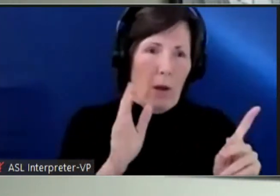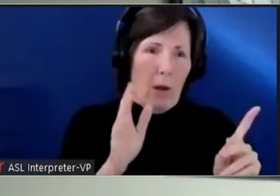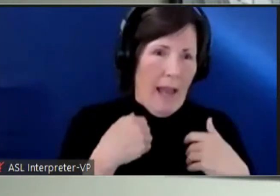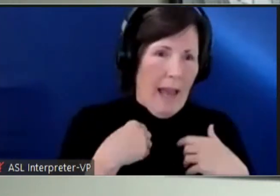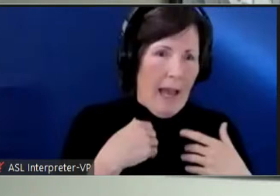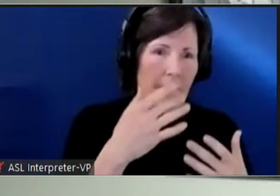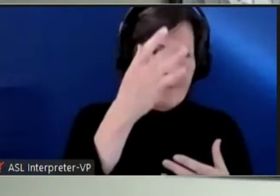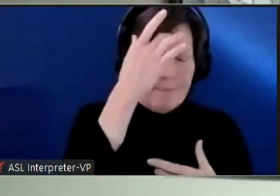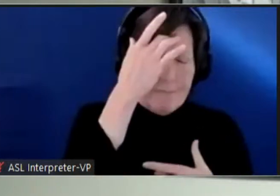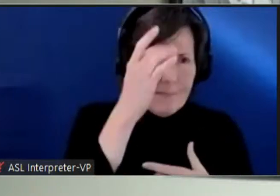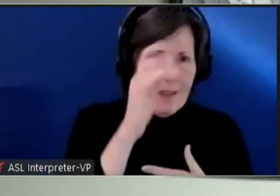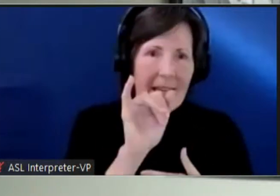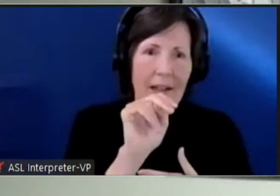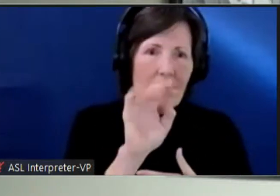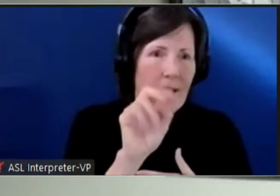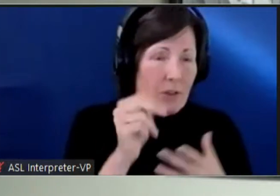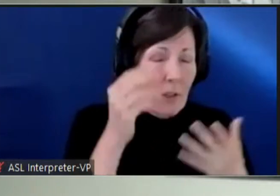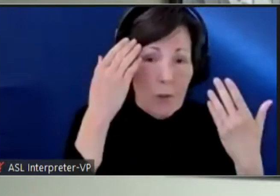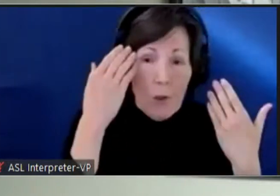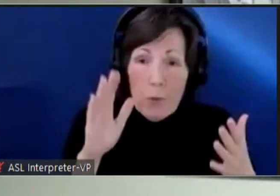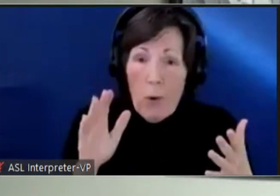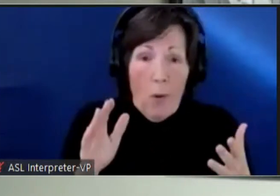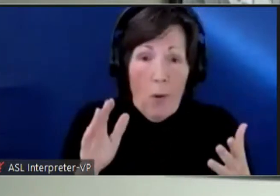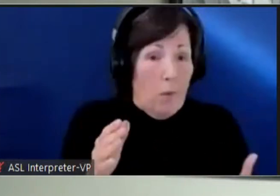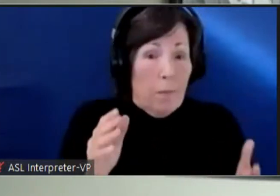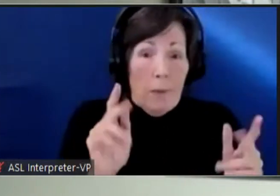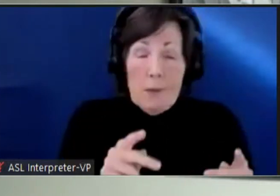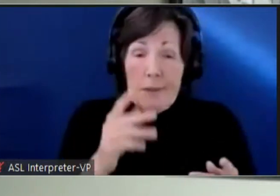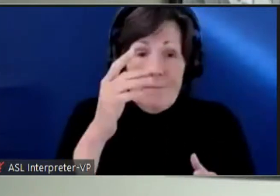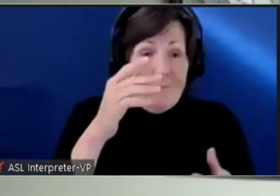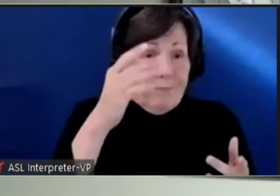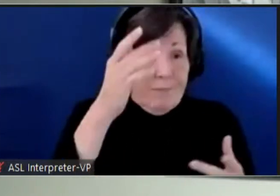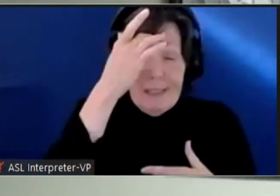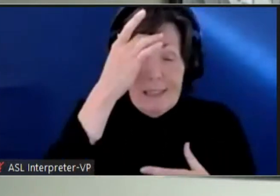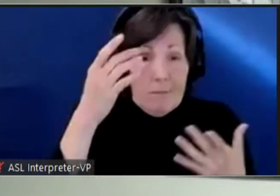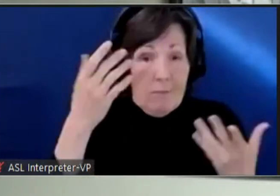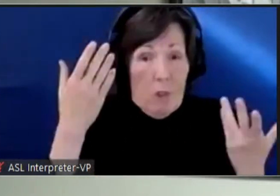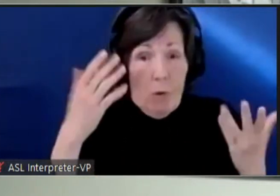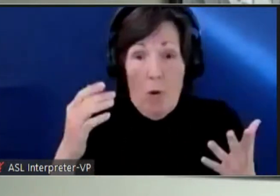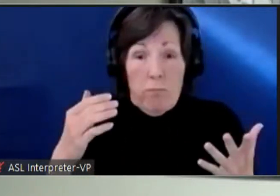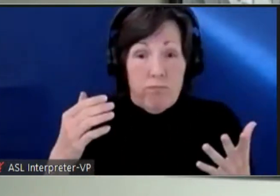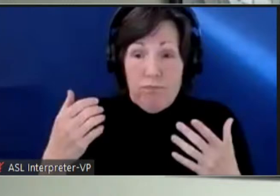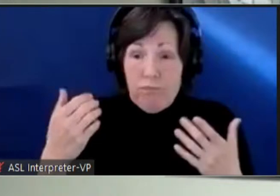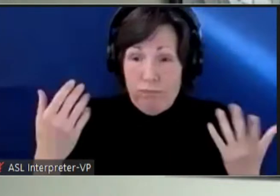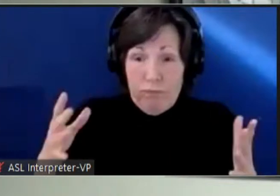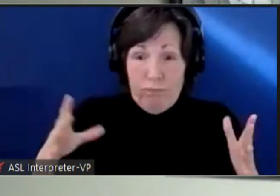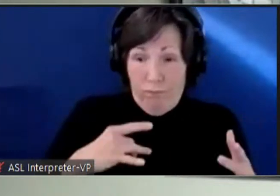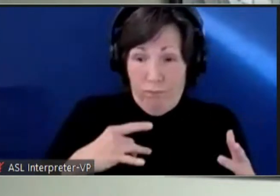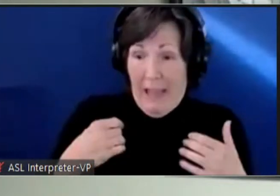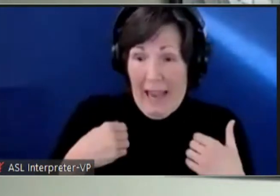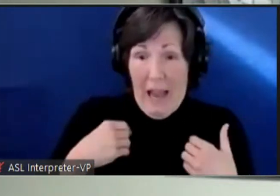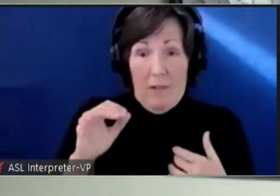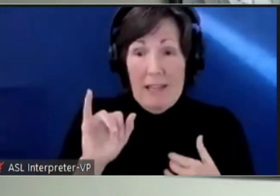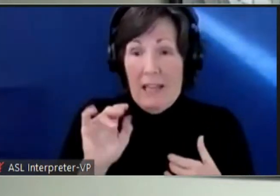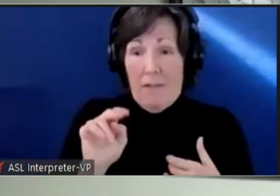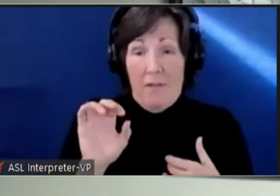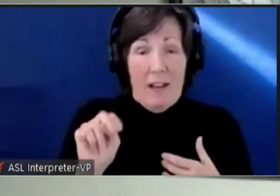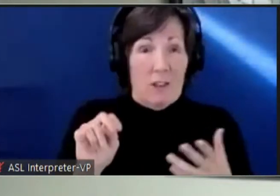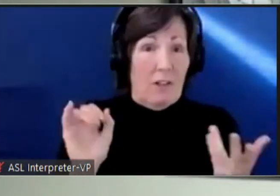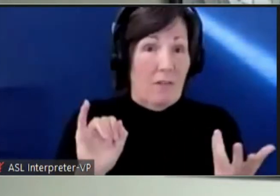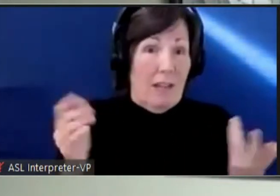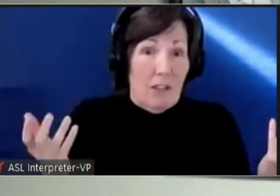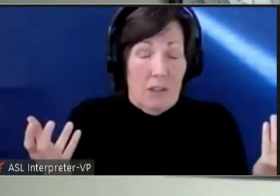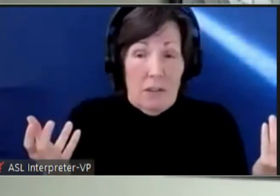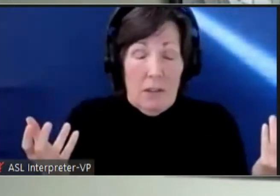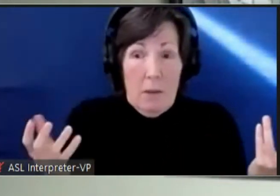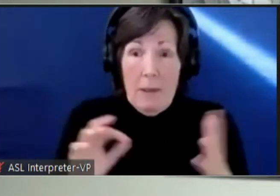they're sick. They don't know they're carrying the infection. And by having a positive test, we can limit the spread. And that's the only way we know to